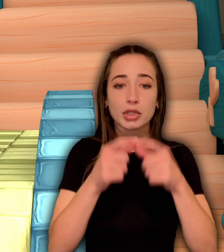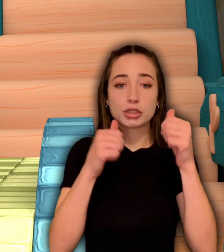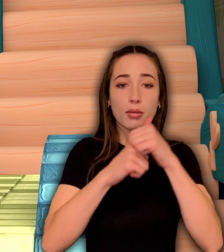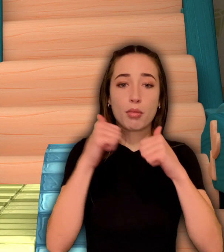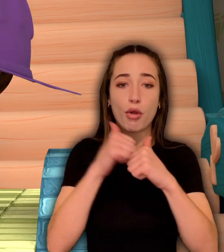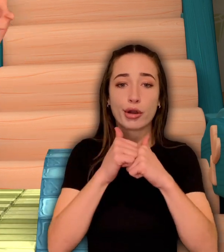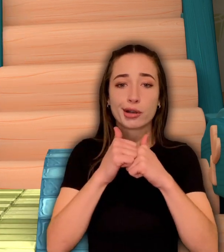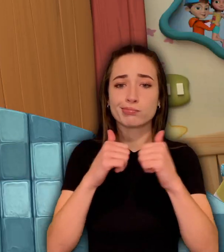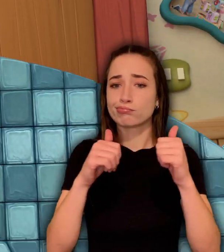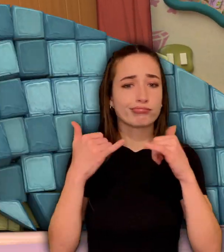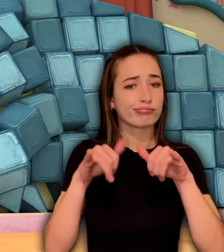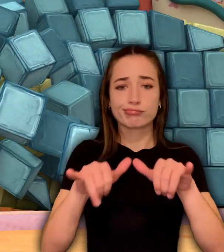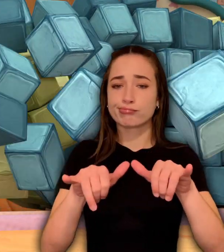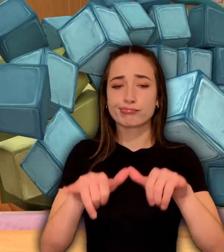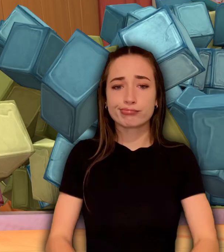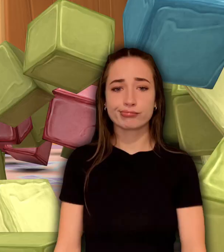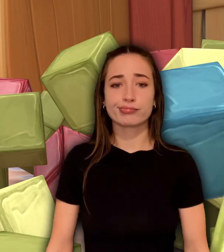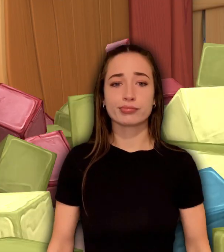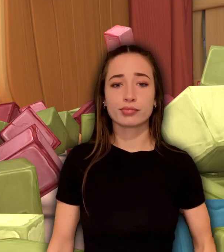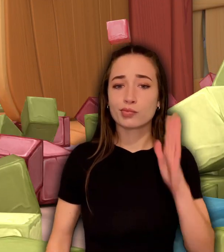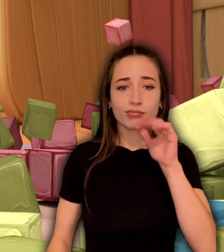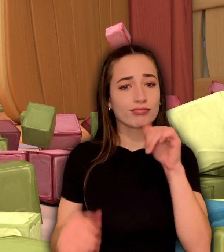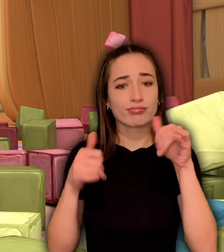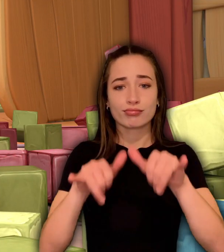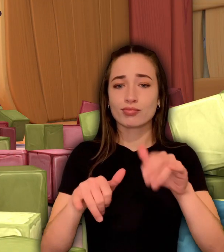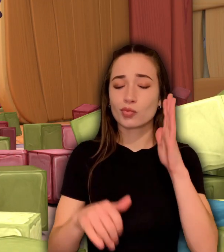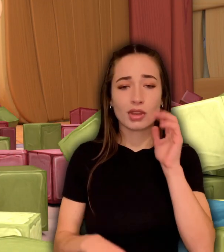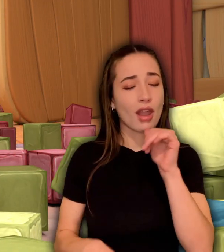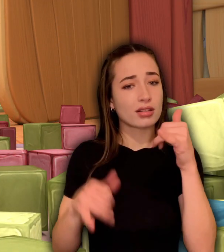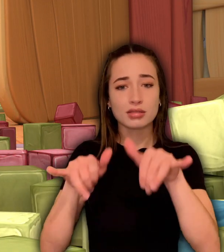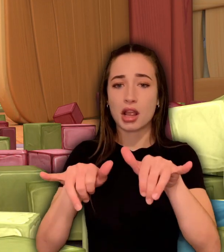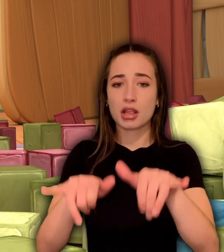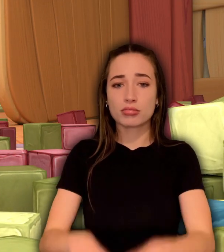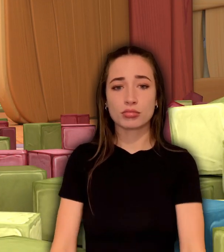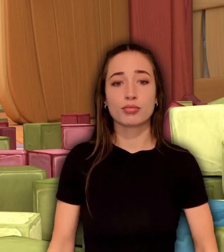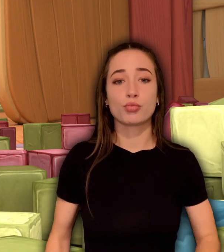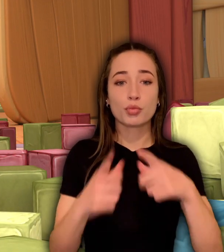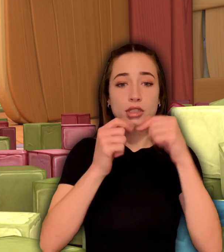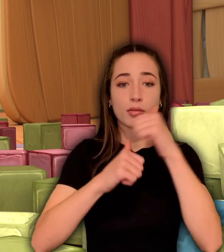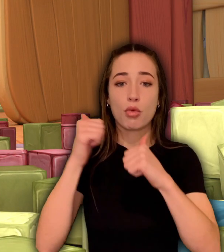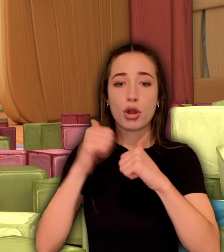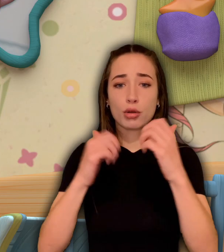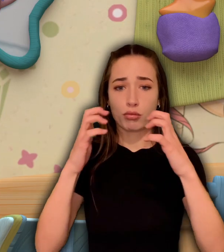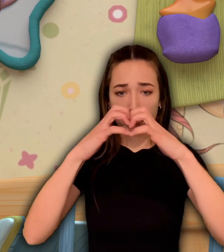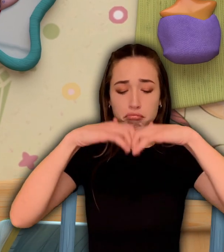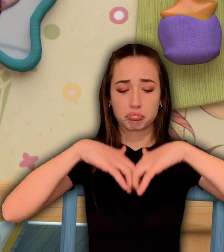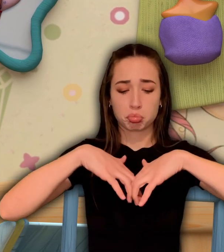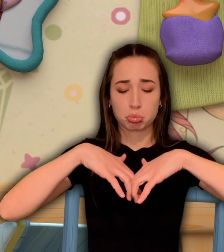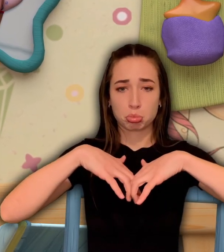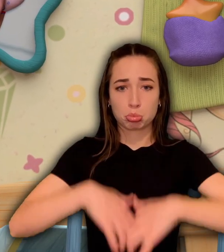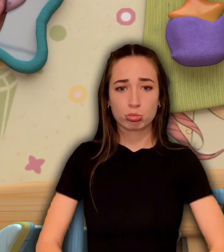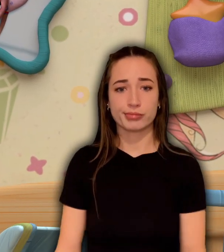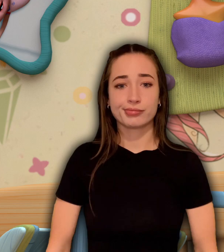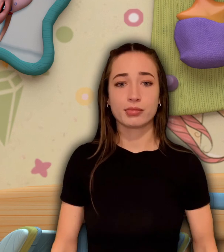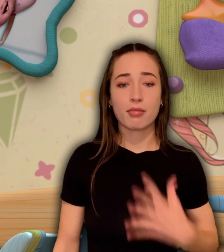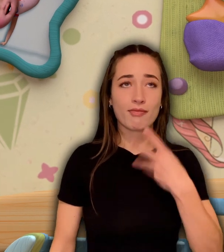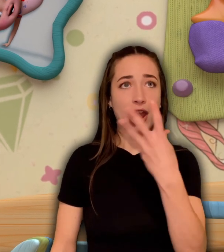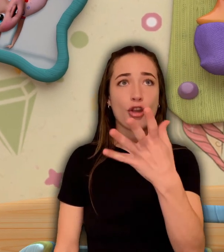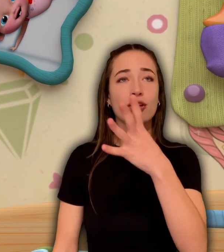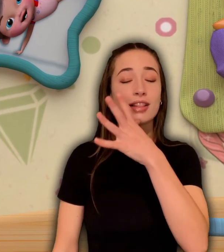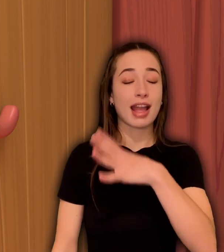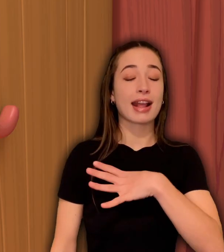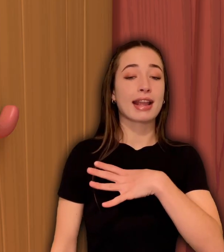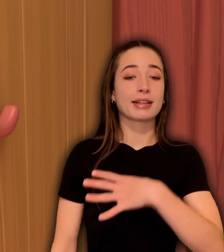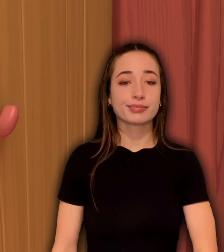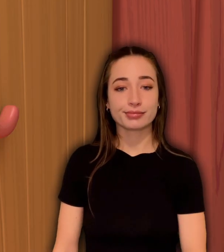BRICKS AND MORTAR WILL NOT STAY WILL NOT STAY WILL NOT STAY BRICKS AND MORTAR WILL NOT STAY MY